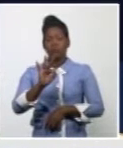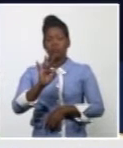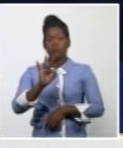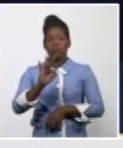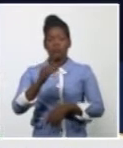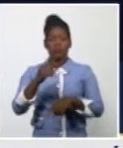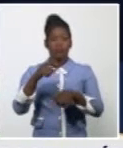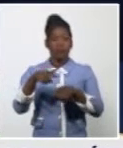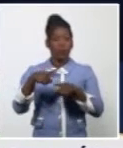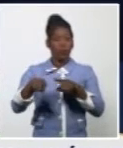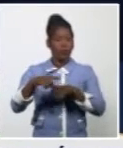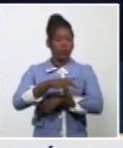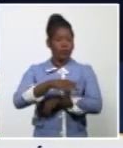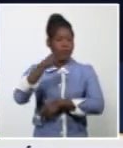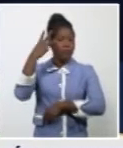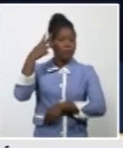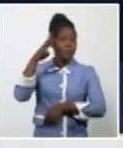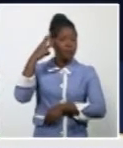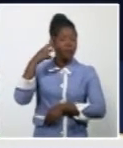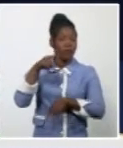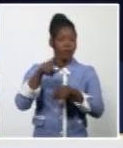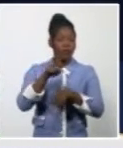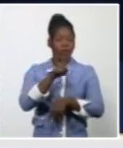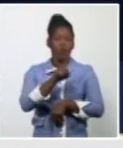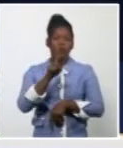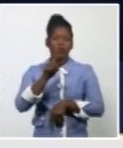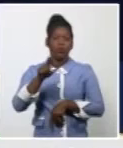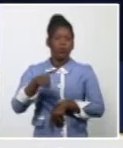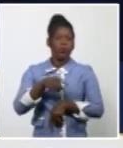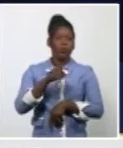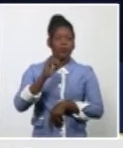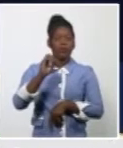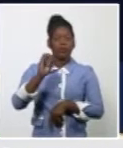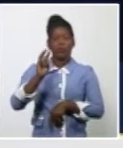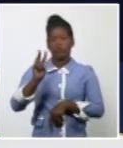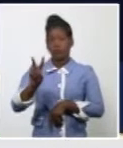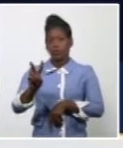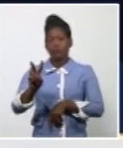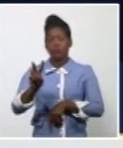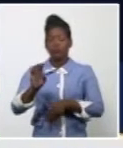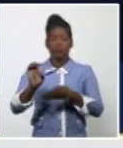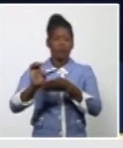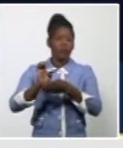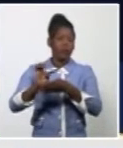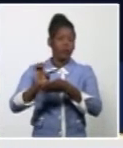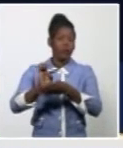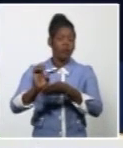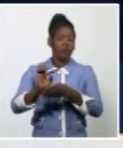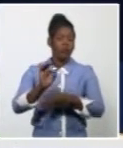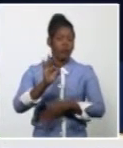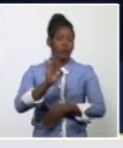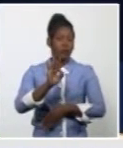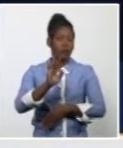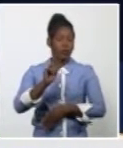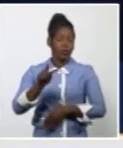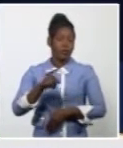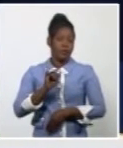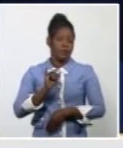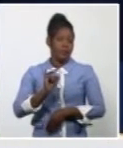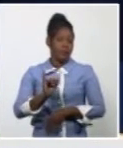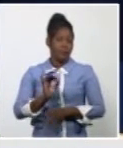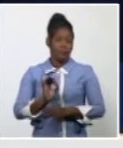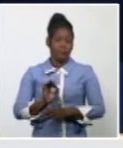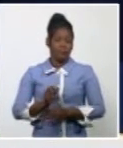with the highest rate in Mexico with 11.02, Ecuador with 8.06,